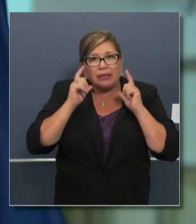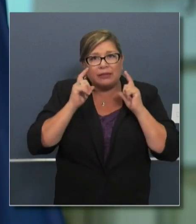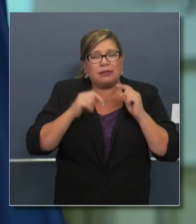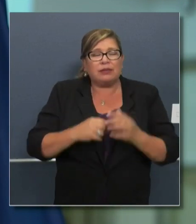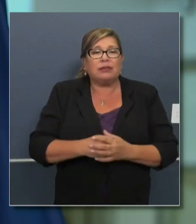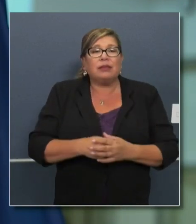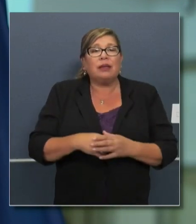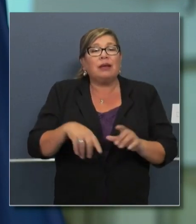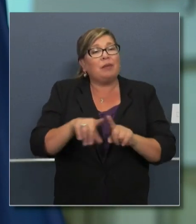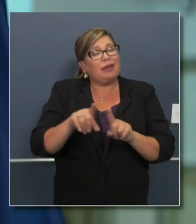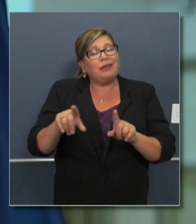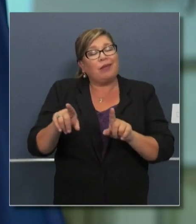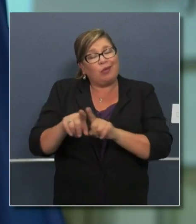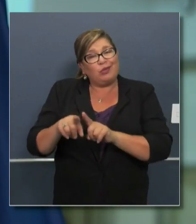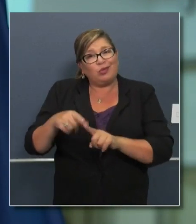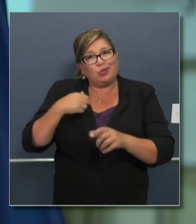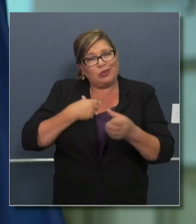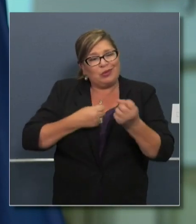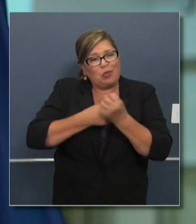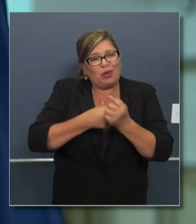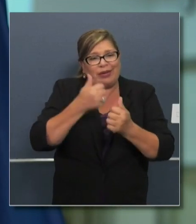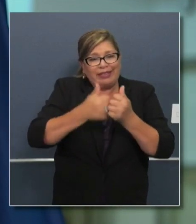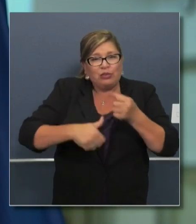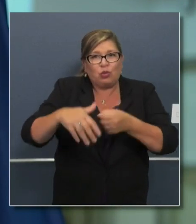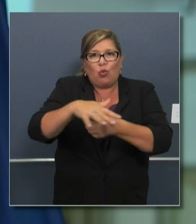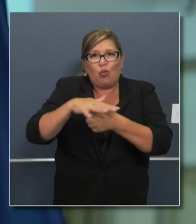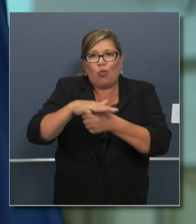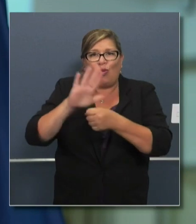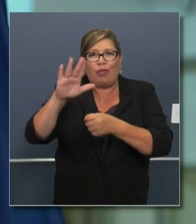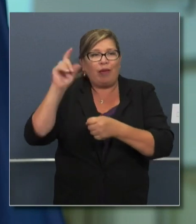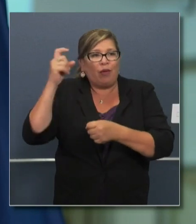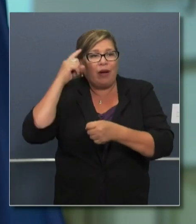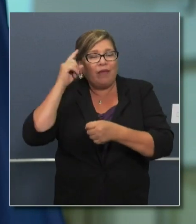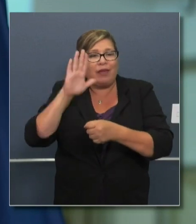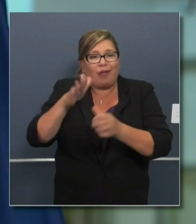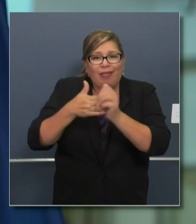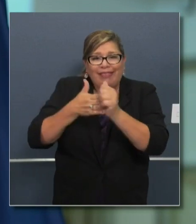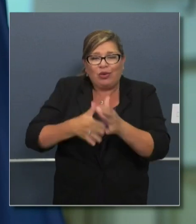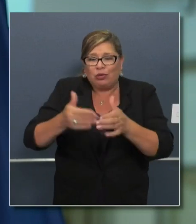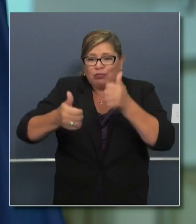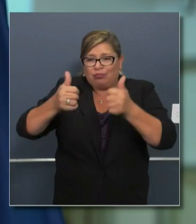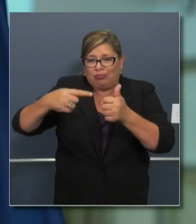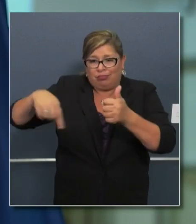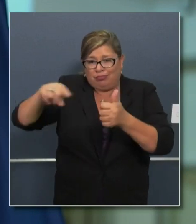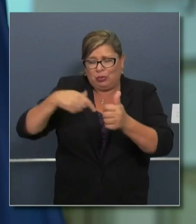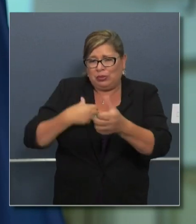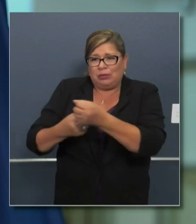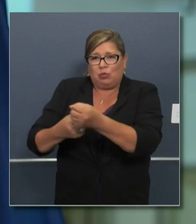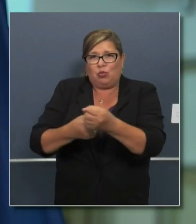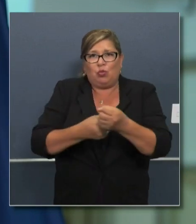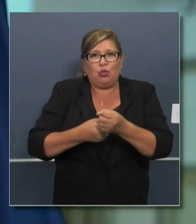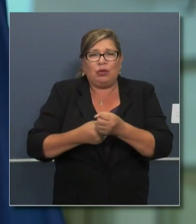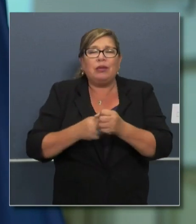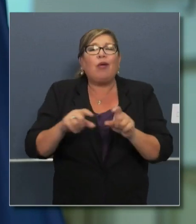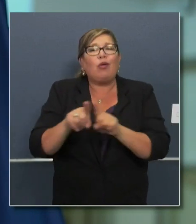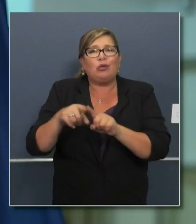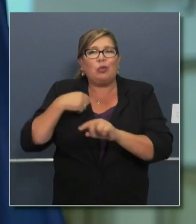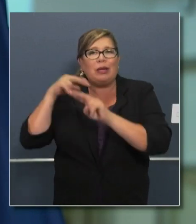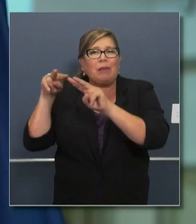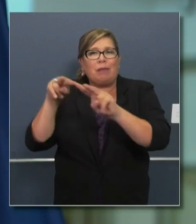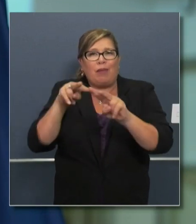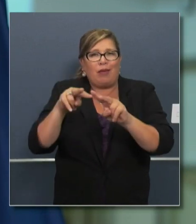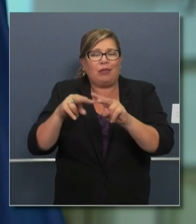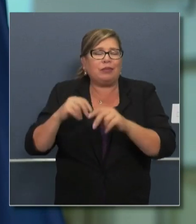local government based on different conditions and criteria that we mutually set out and monitor.